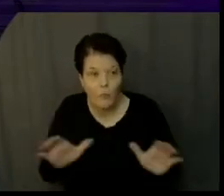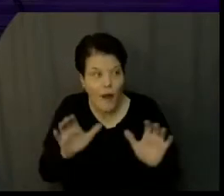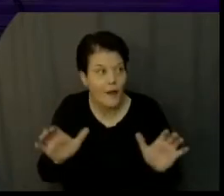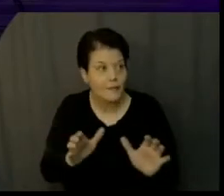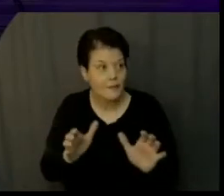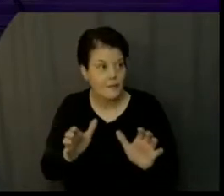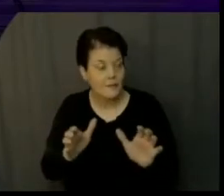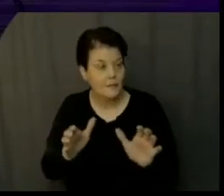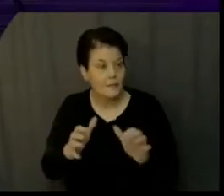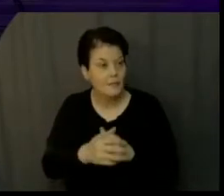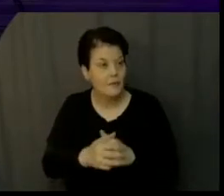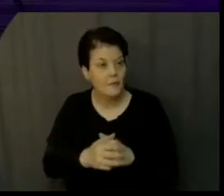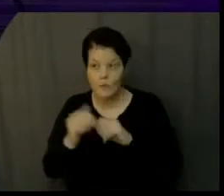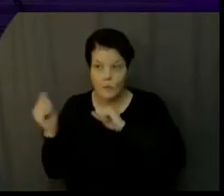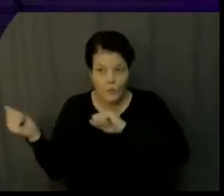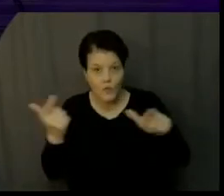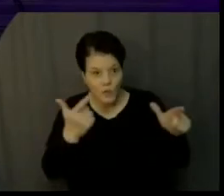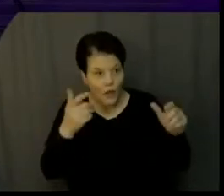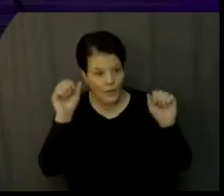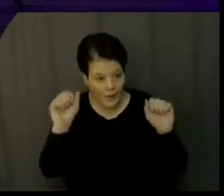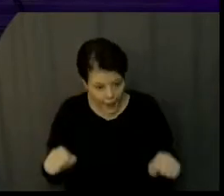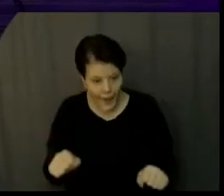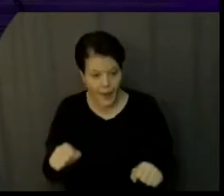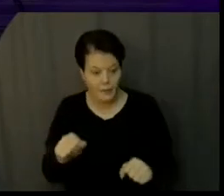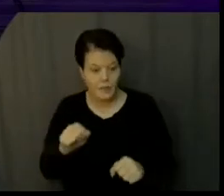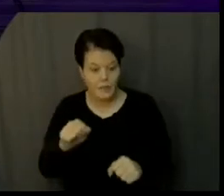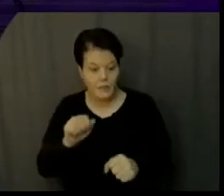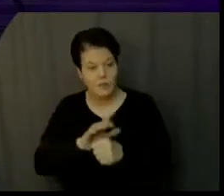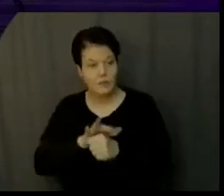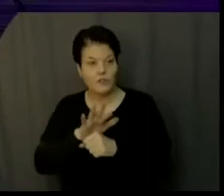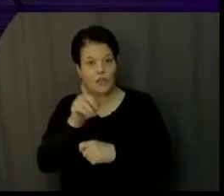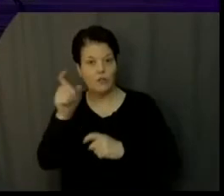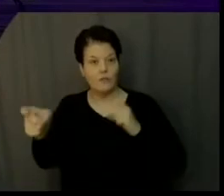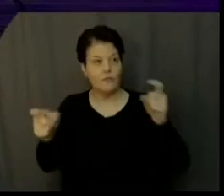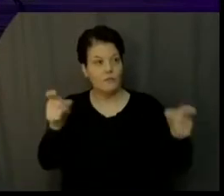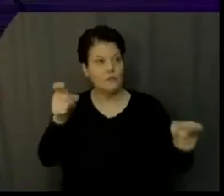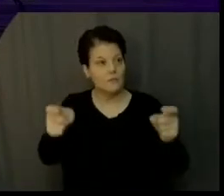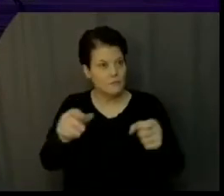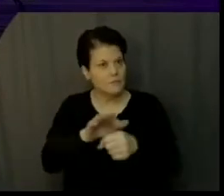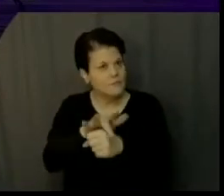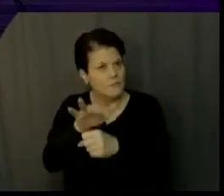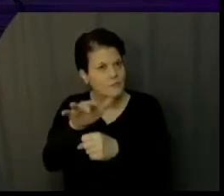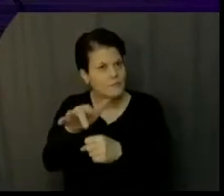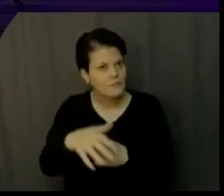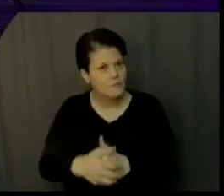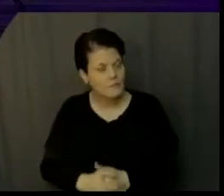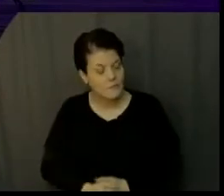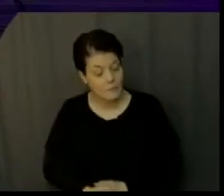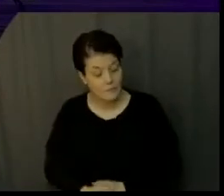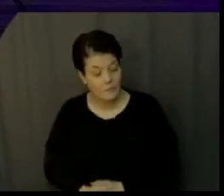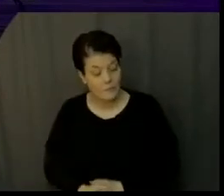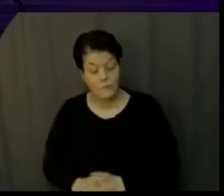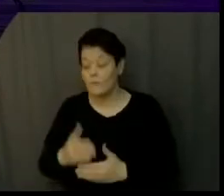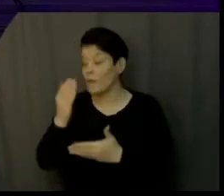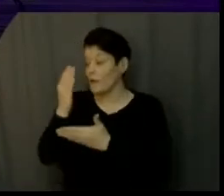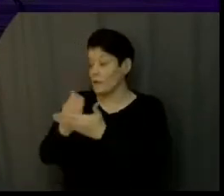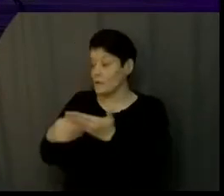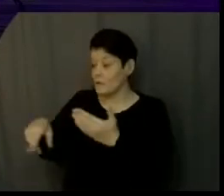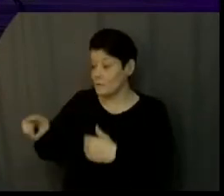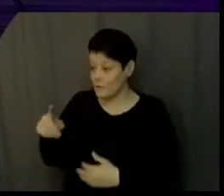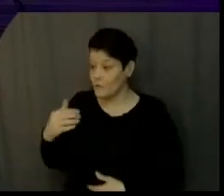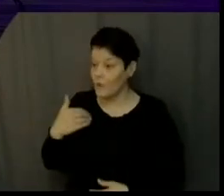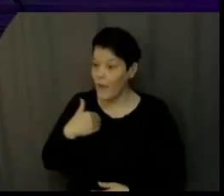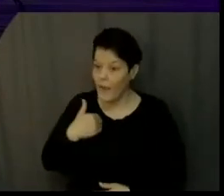generosity. We're all to be generous. Certain people have this extra spiritual gift of generosity. Some of you have this dynamic ability